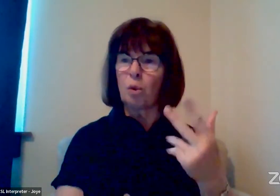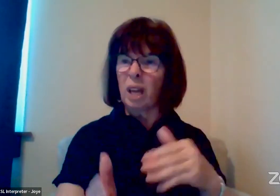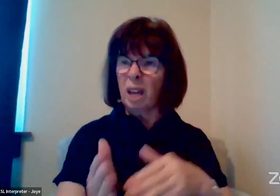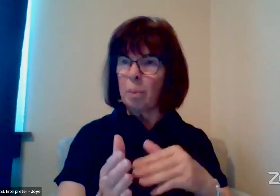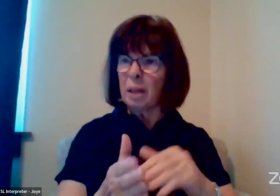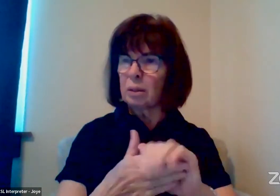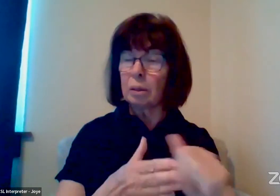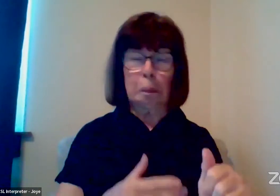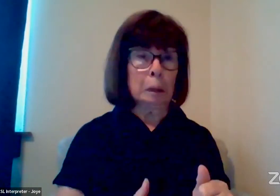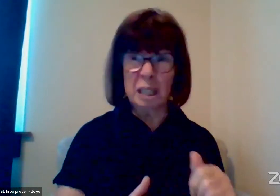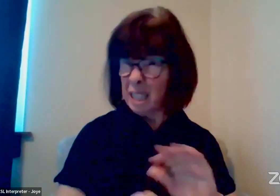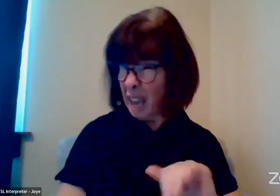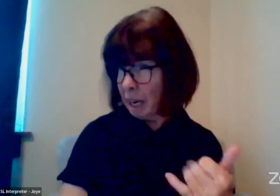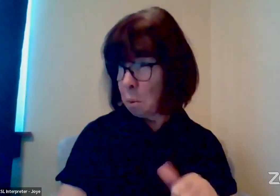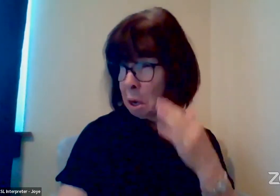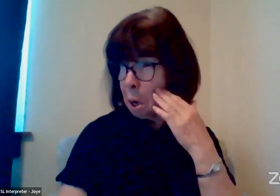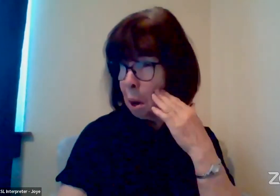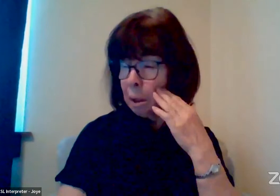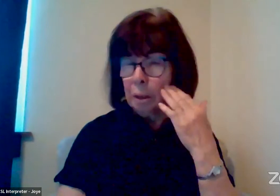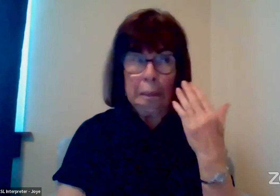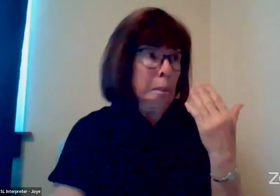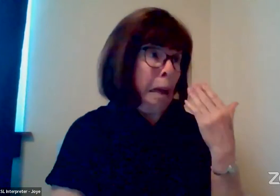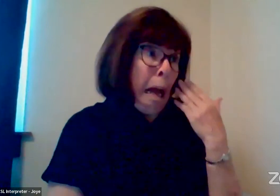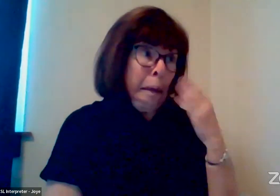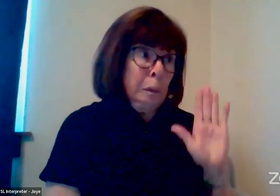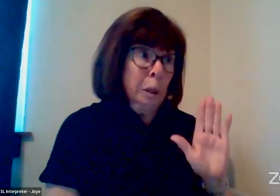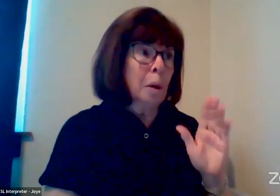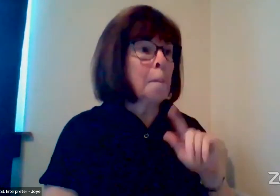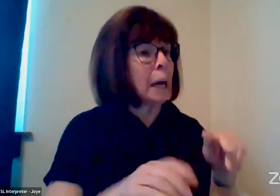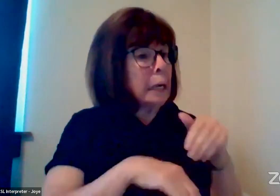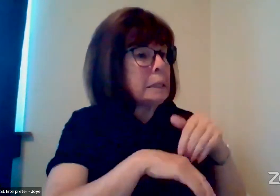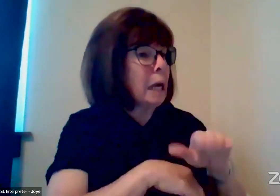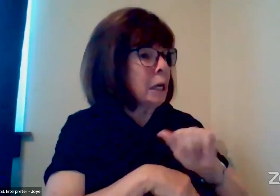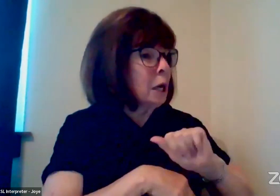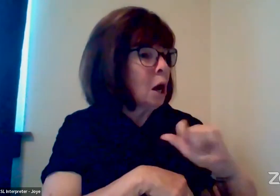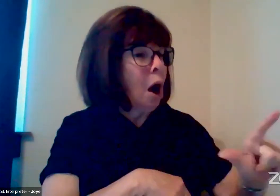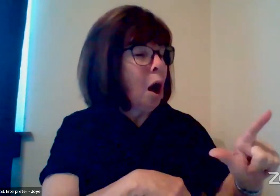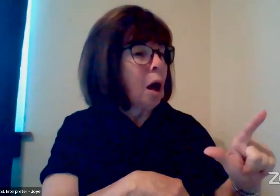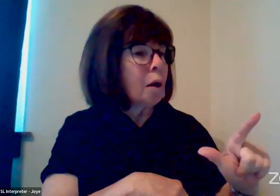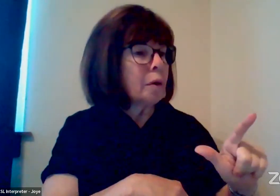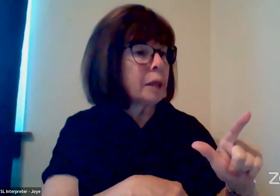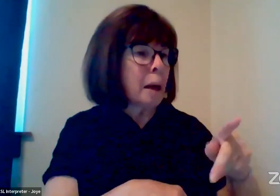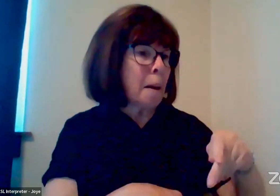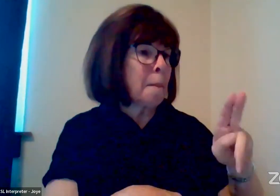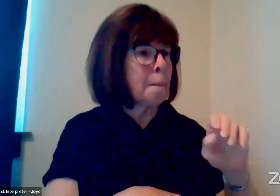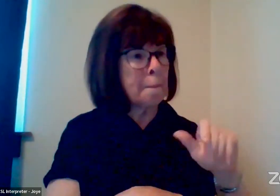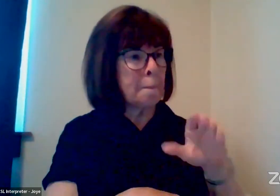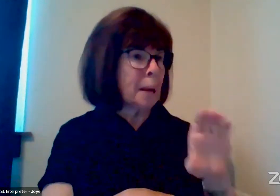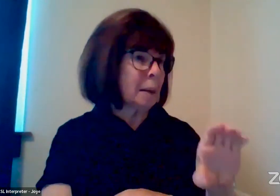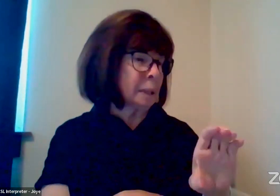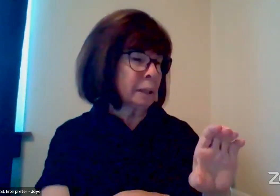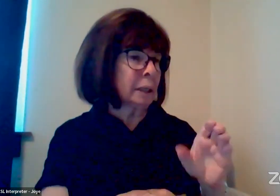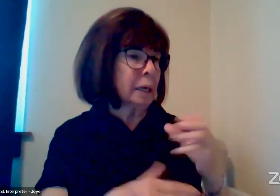I do not know, this is Lauren, but I sent all the public health people to a breakout.